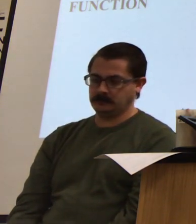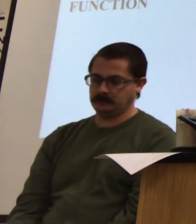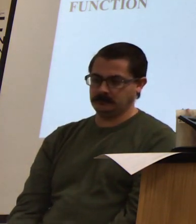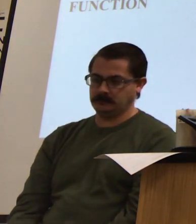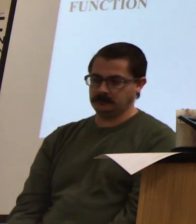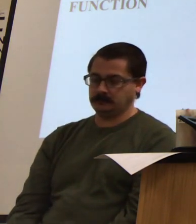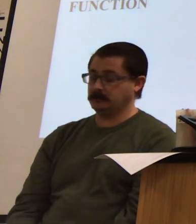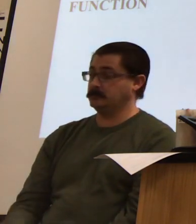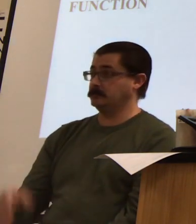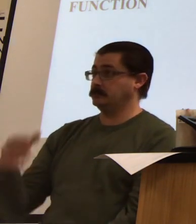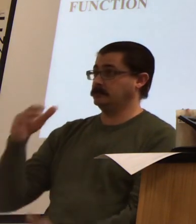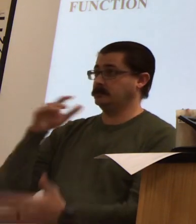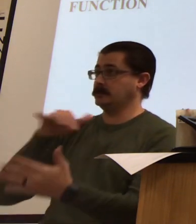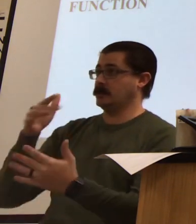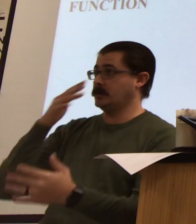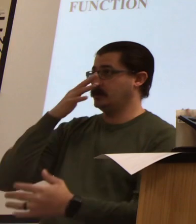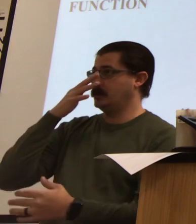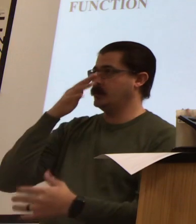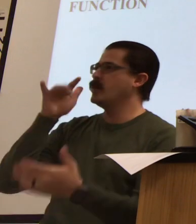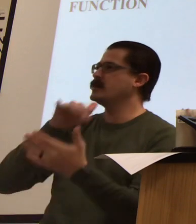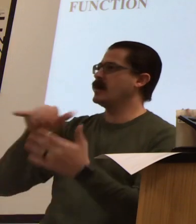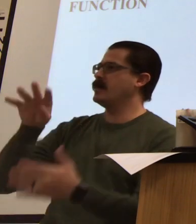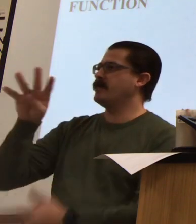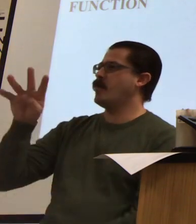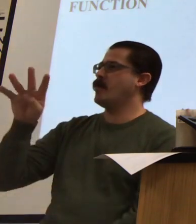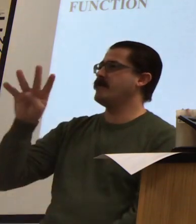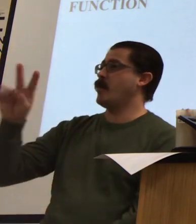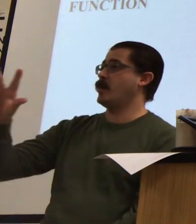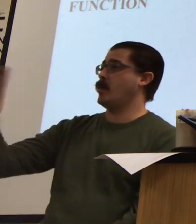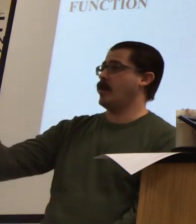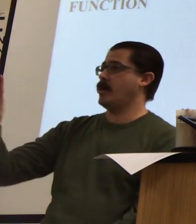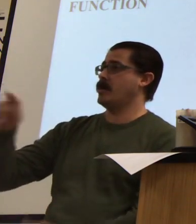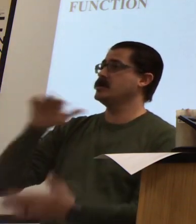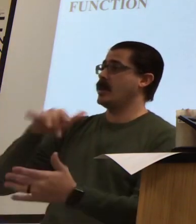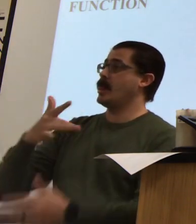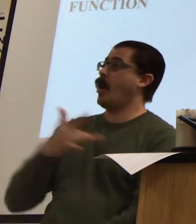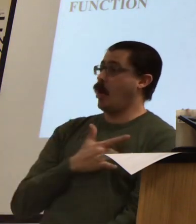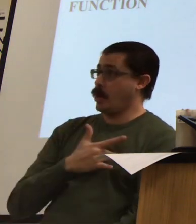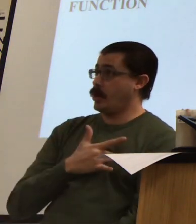Basically what you study there, you'll study this in 431, you study the heart,